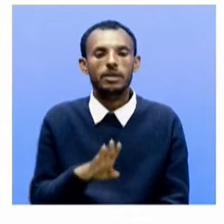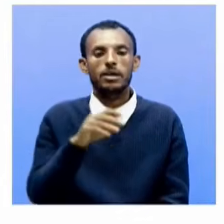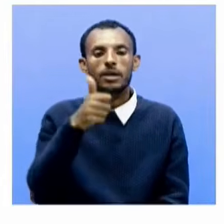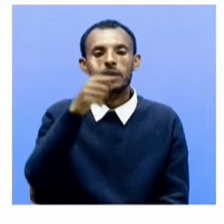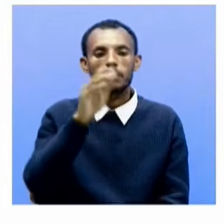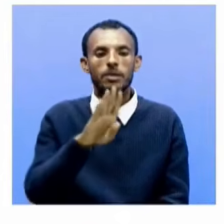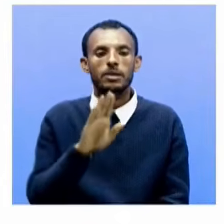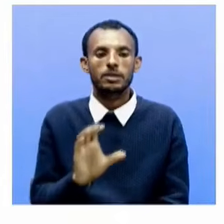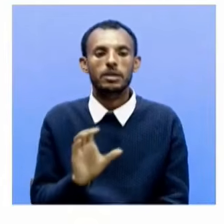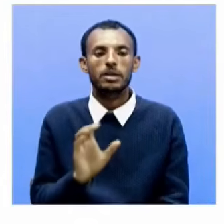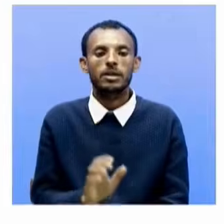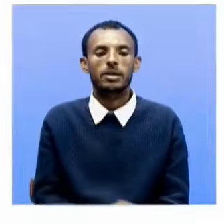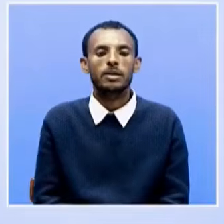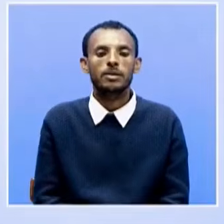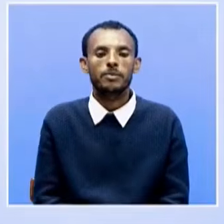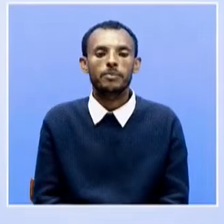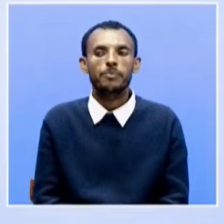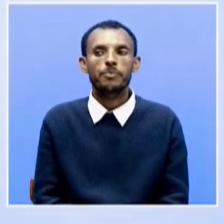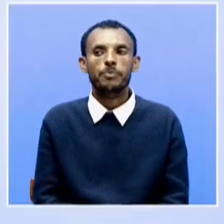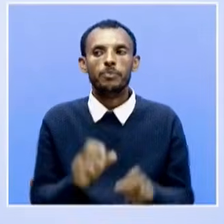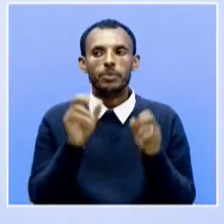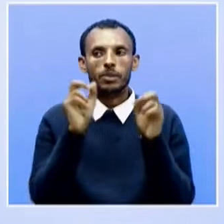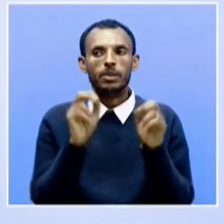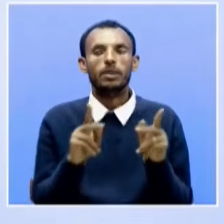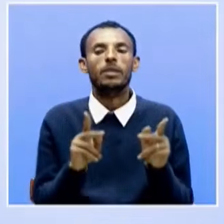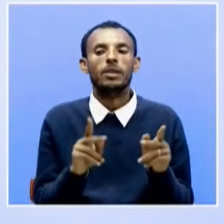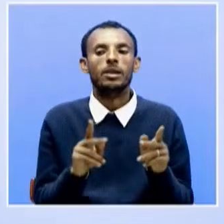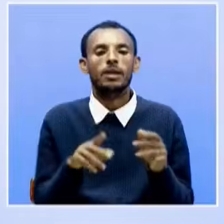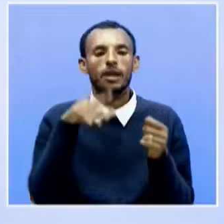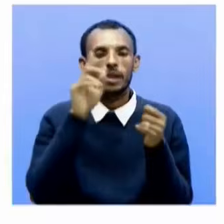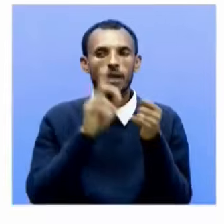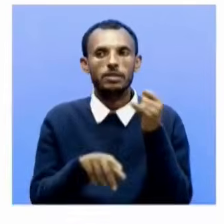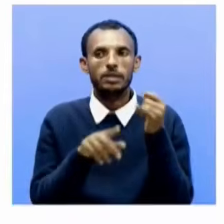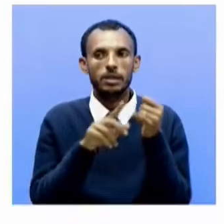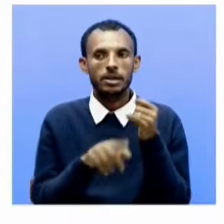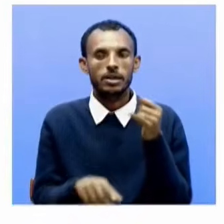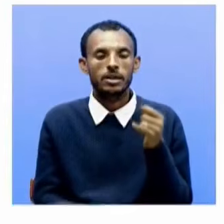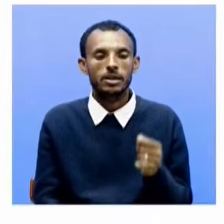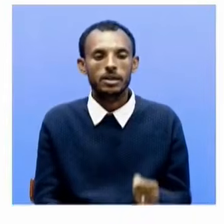ABC. Okay. Lastly,